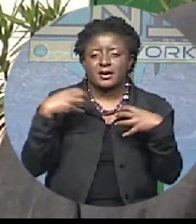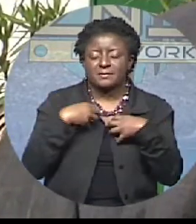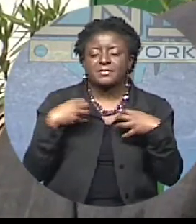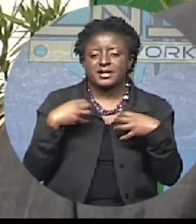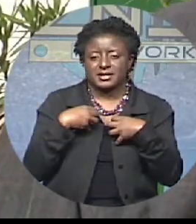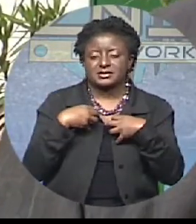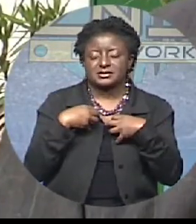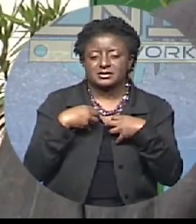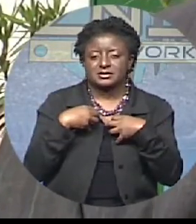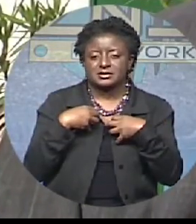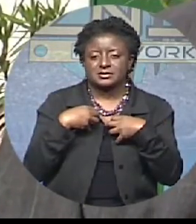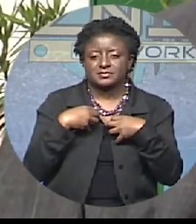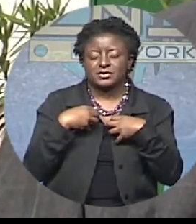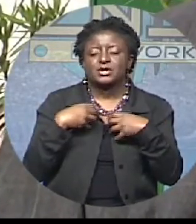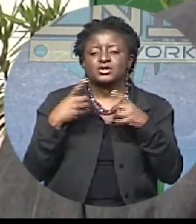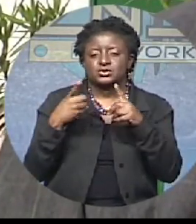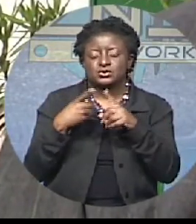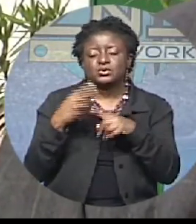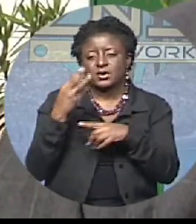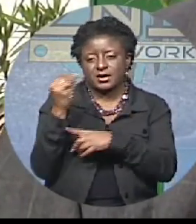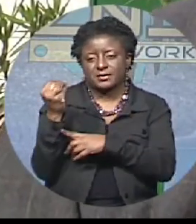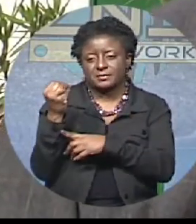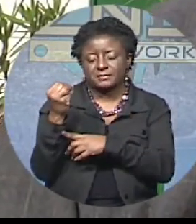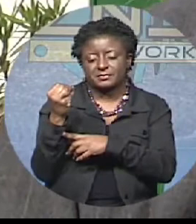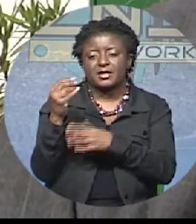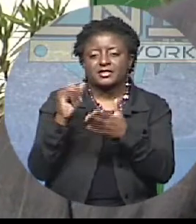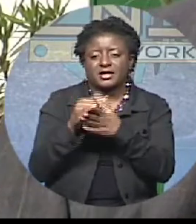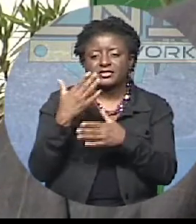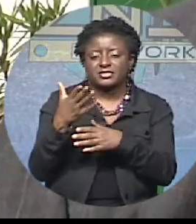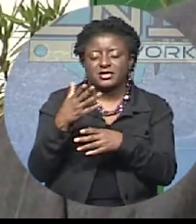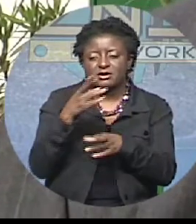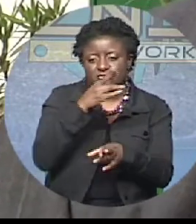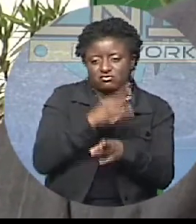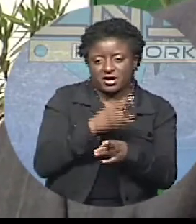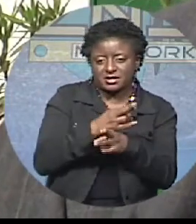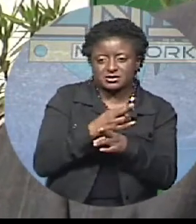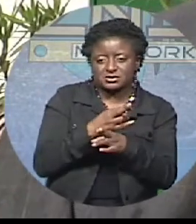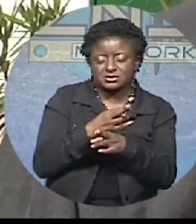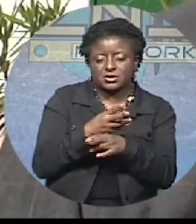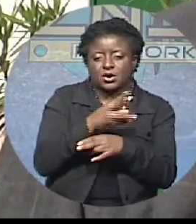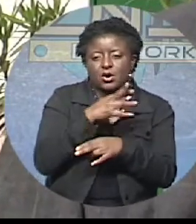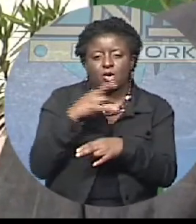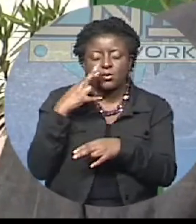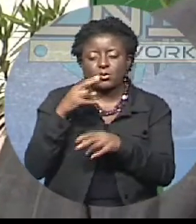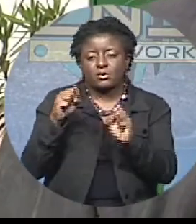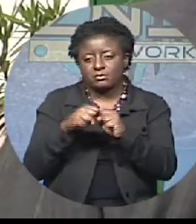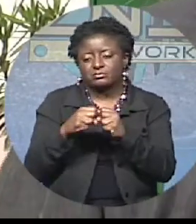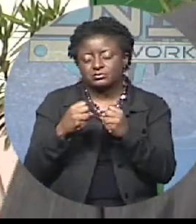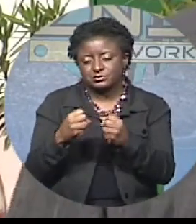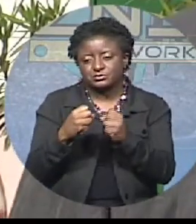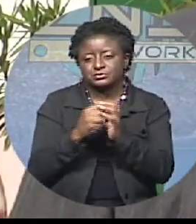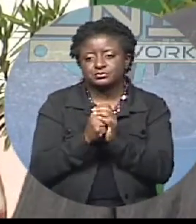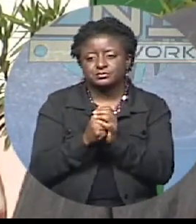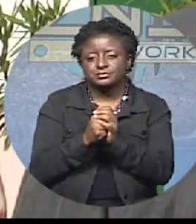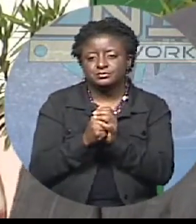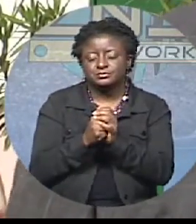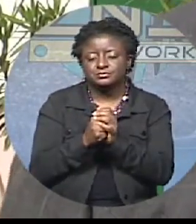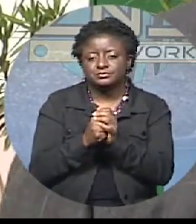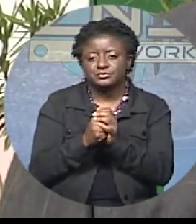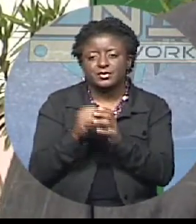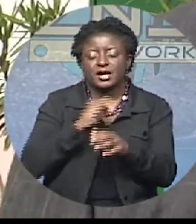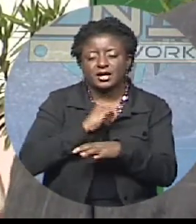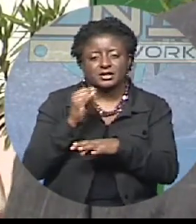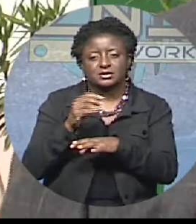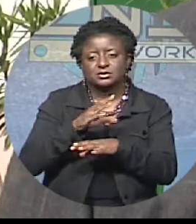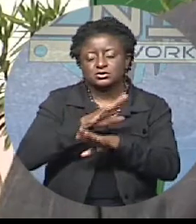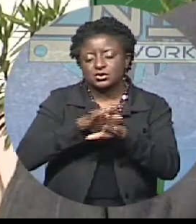that their privilege had been breached. Other than that, I don't want to see how the Speaker can get